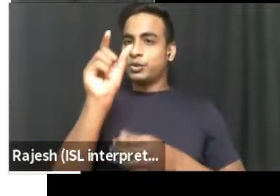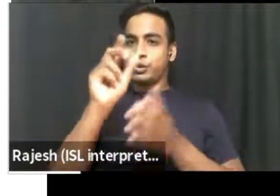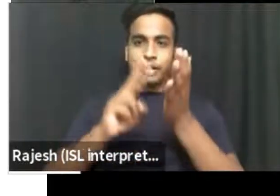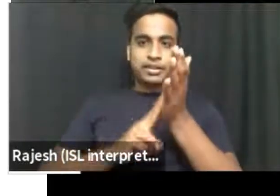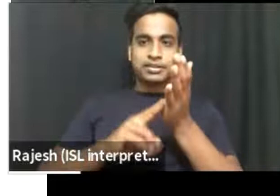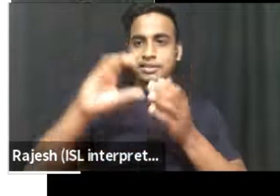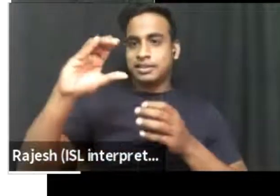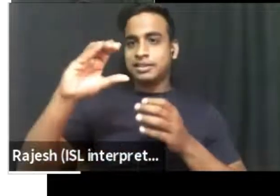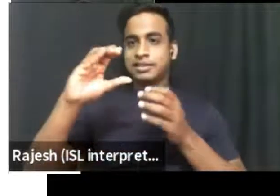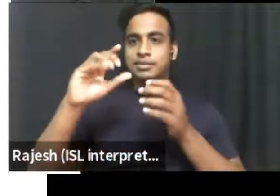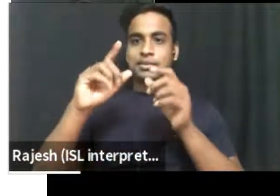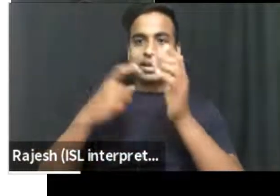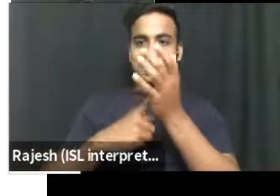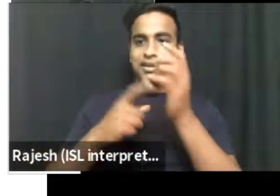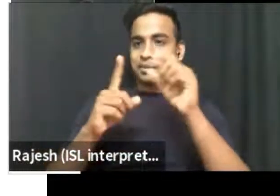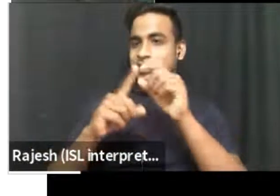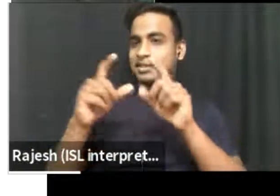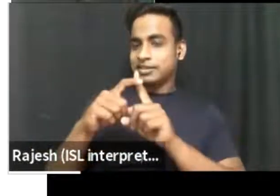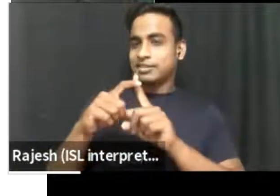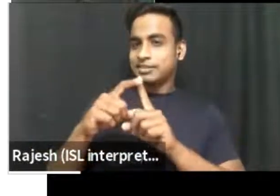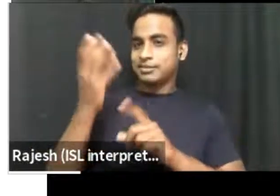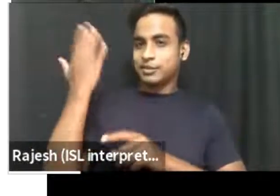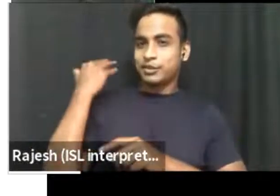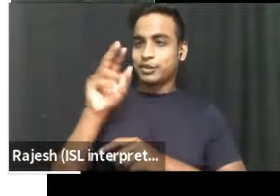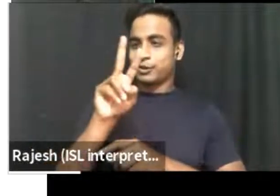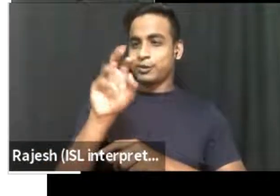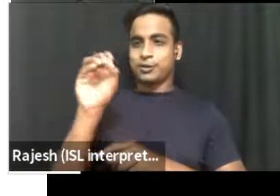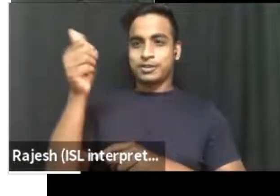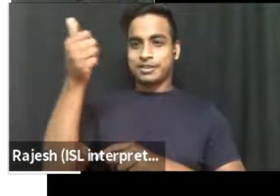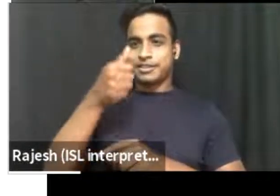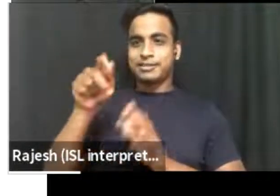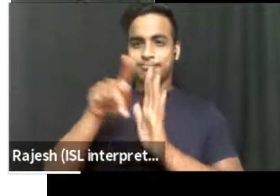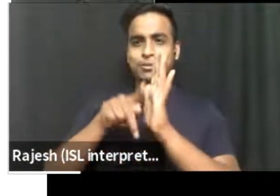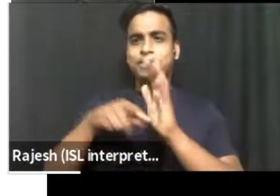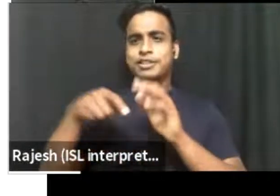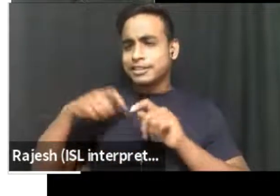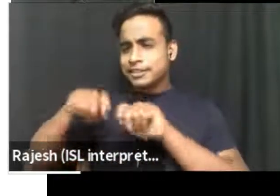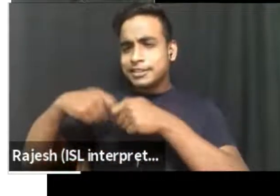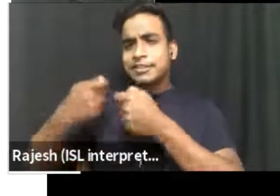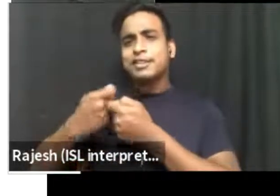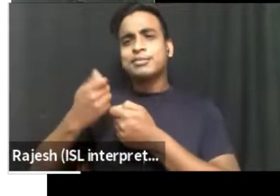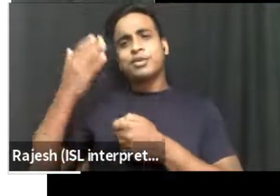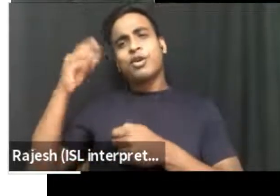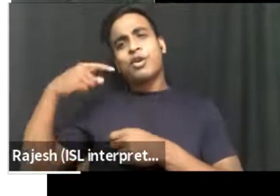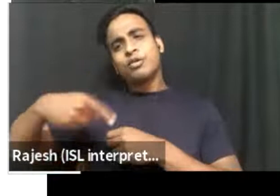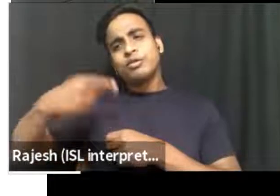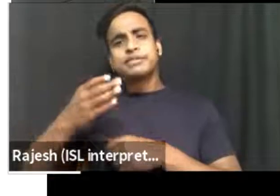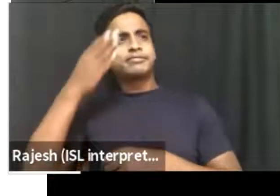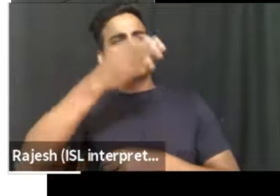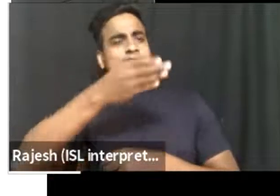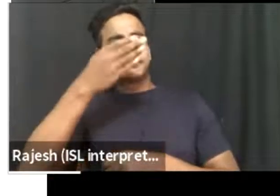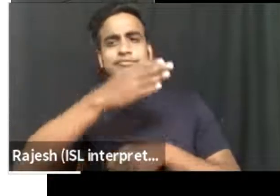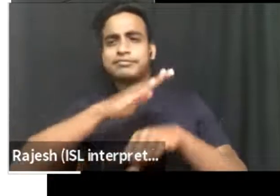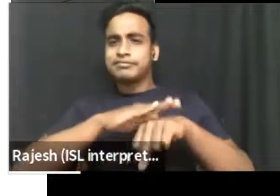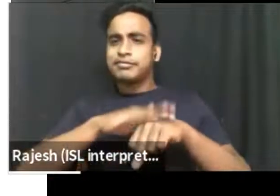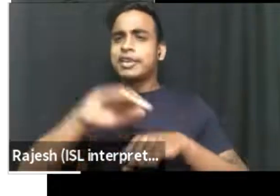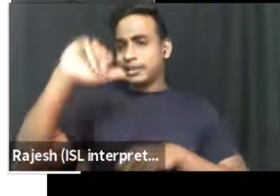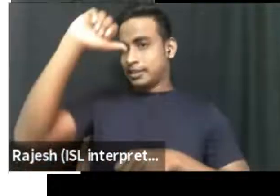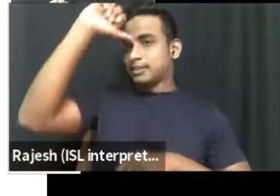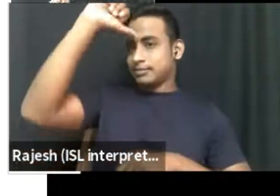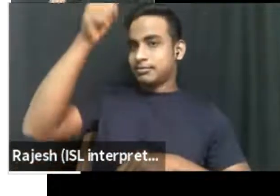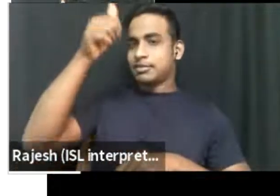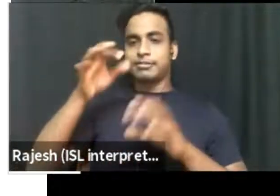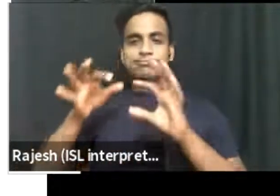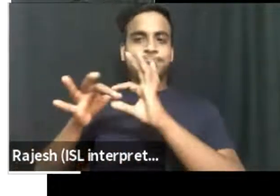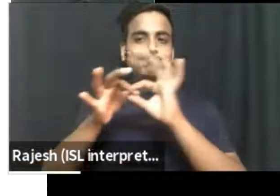Convention on the Rights of Persons with Disabilities, which has led to the two legislations in our country. Particularly now